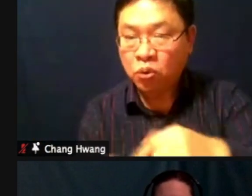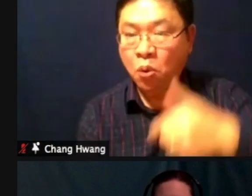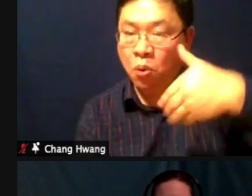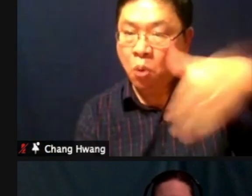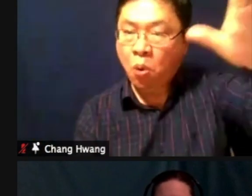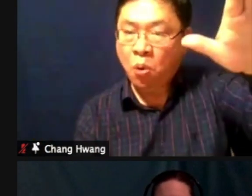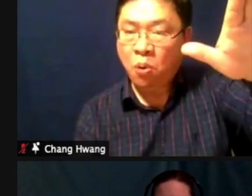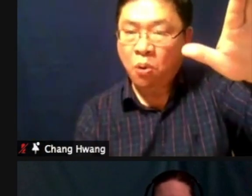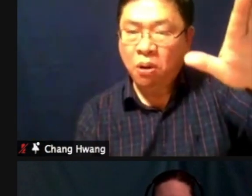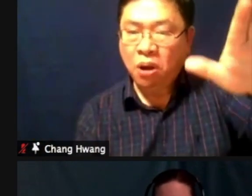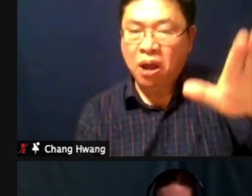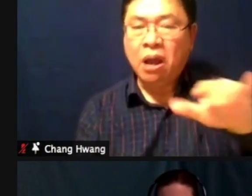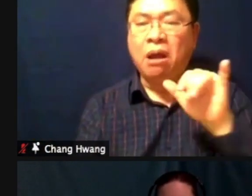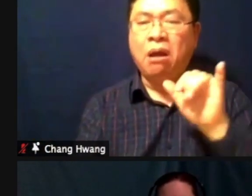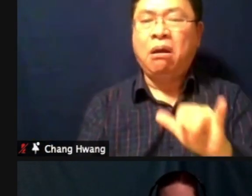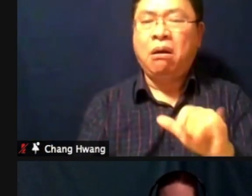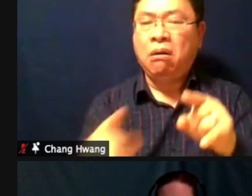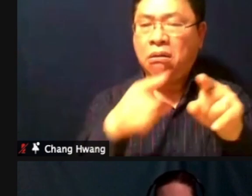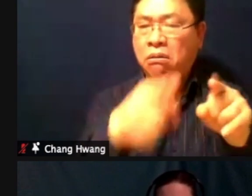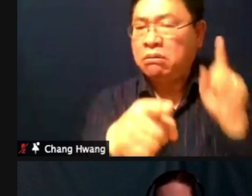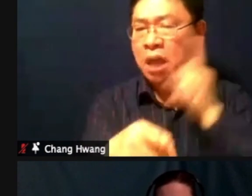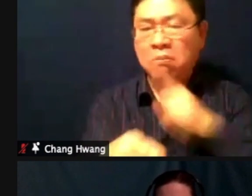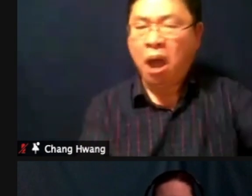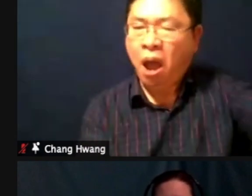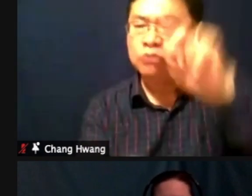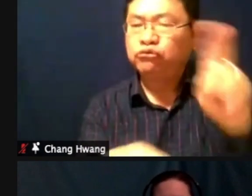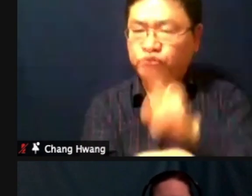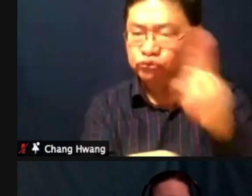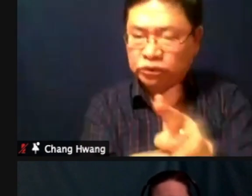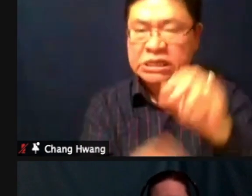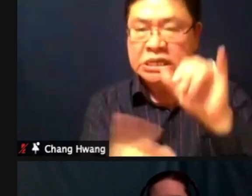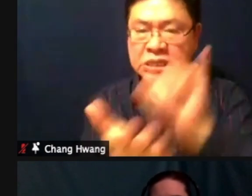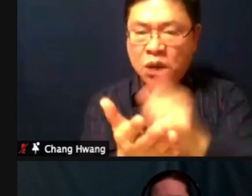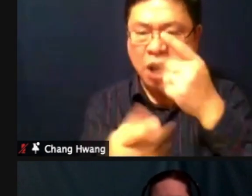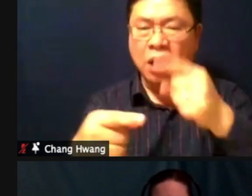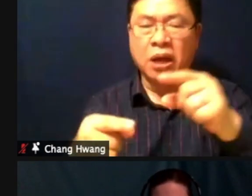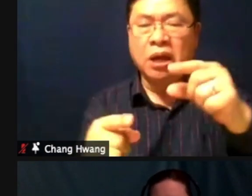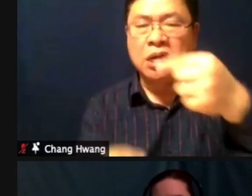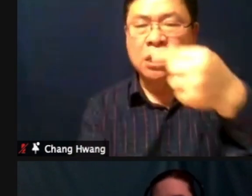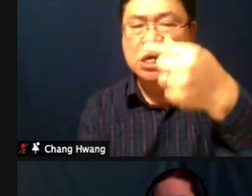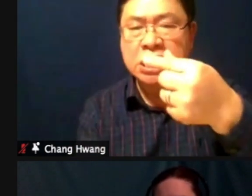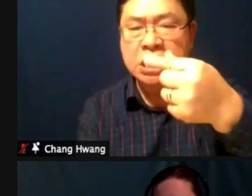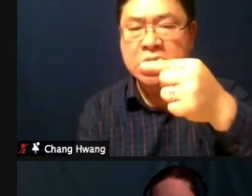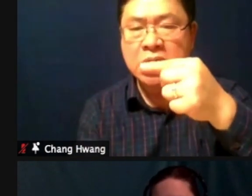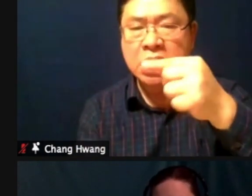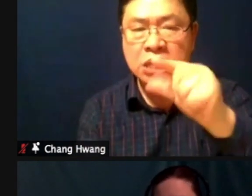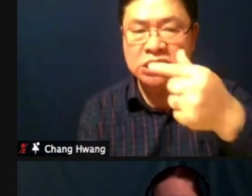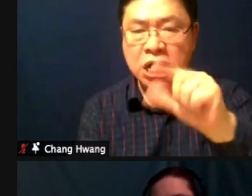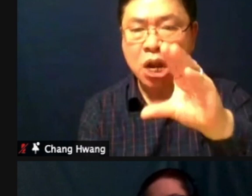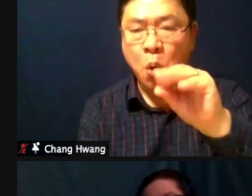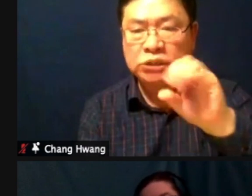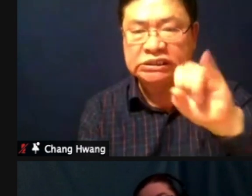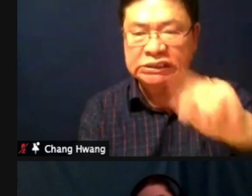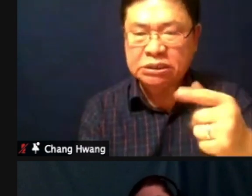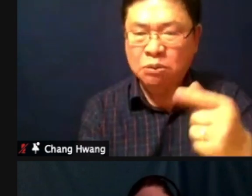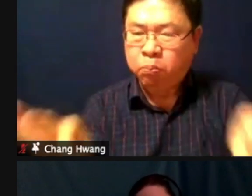And the sign is just one sign, as you see here. It's not adequate to explain the